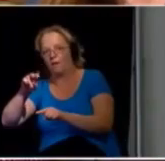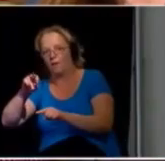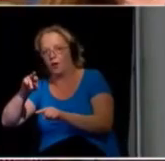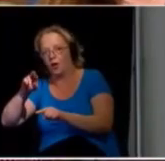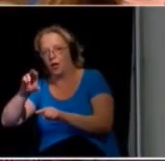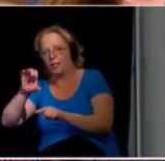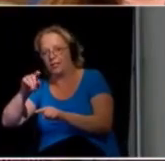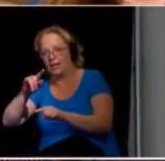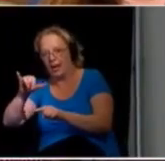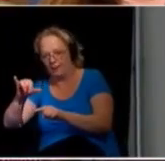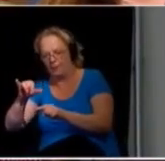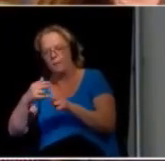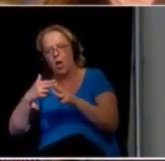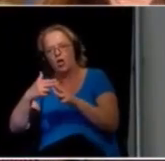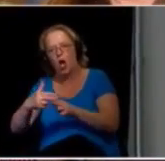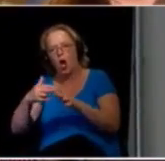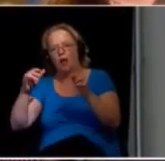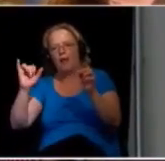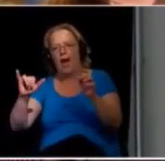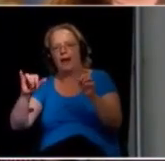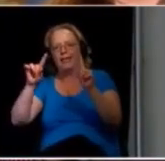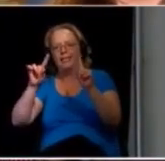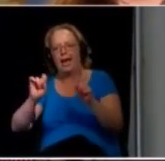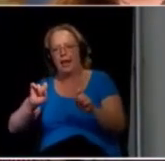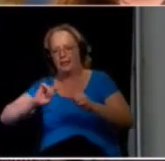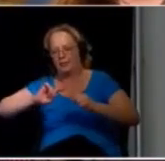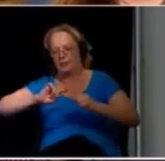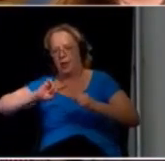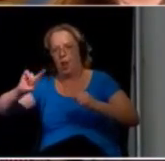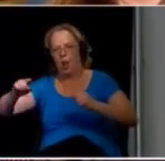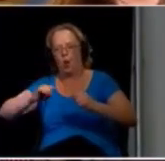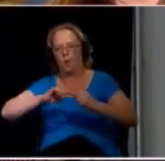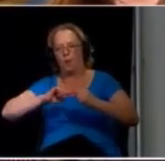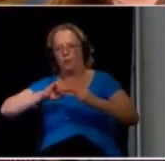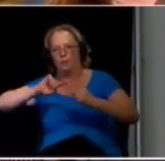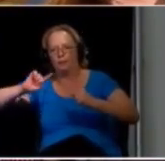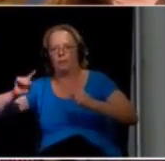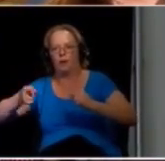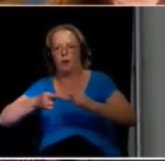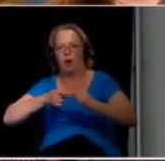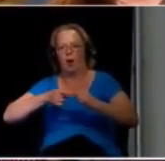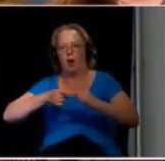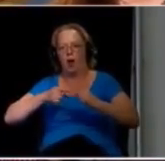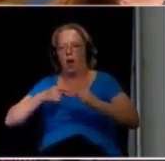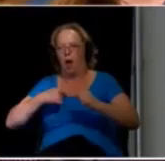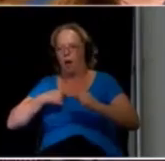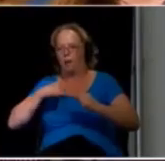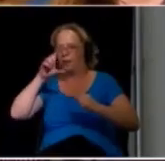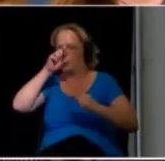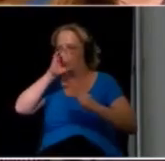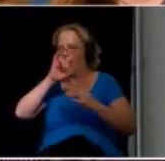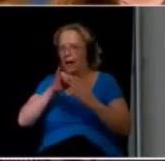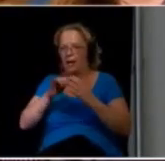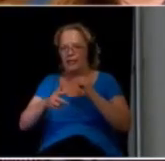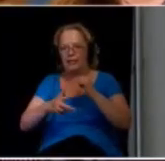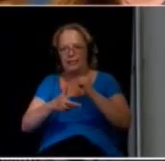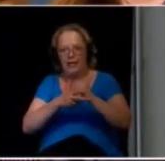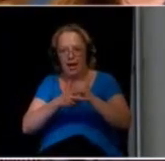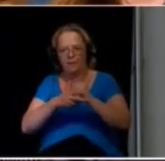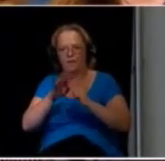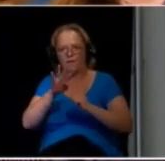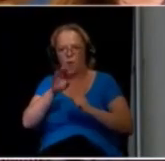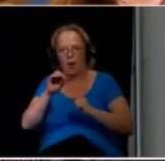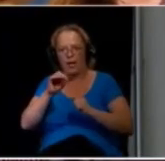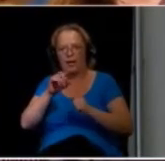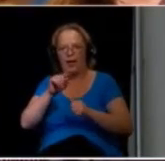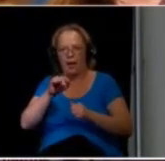Okay. And by doing this, I assume I can save around 40 tons of carbon dioxide emissions into the air every month by